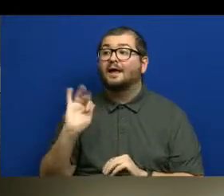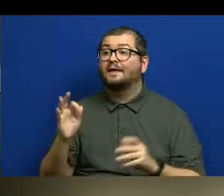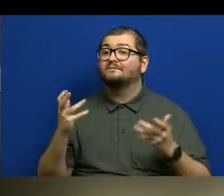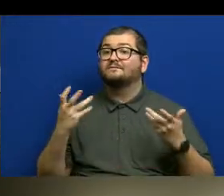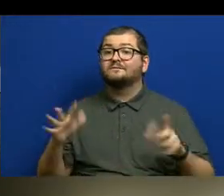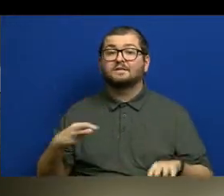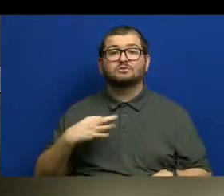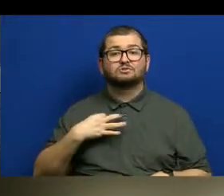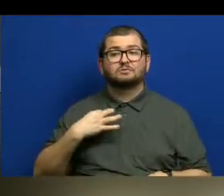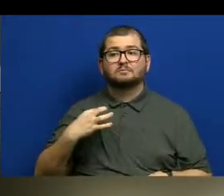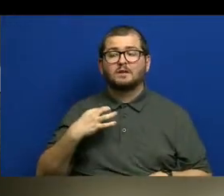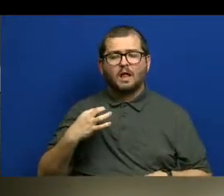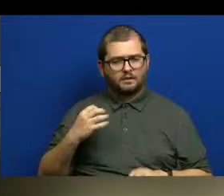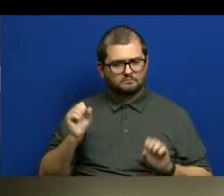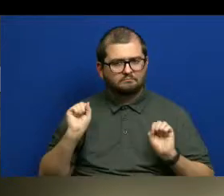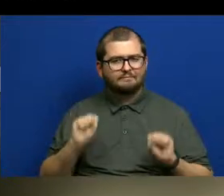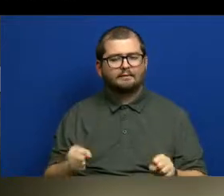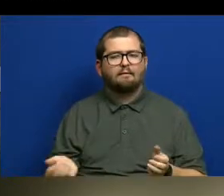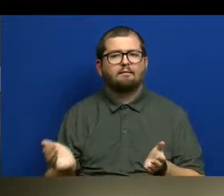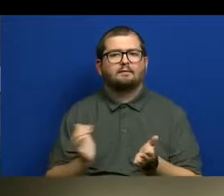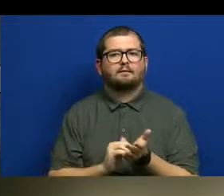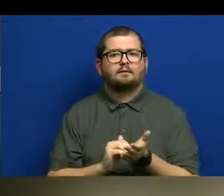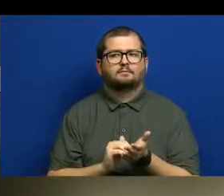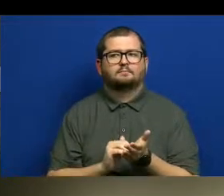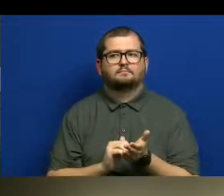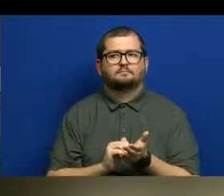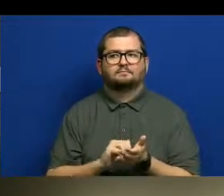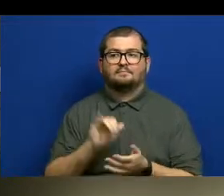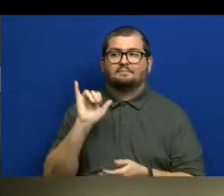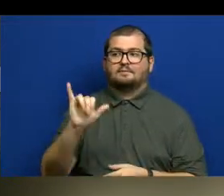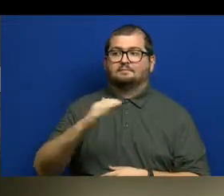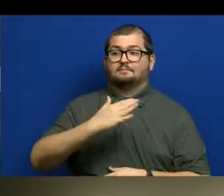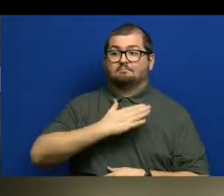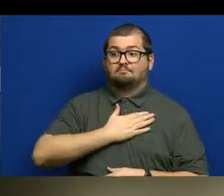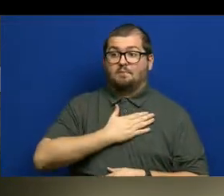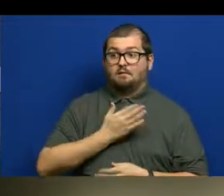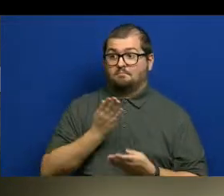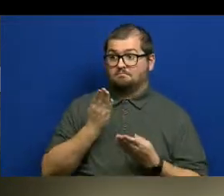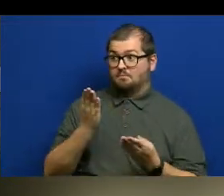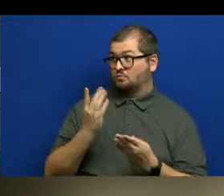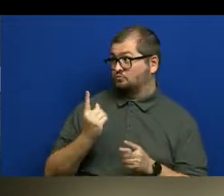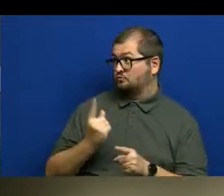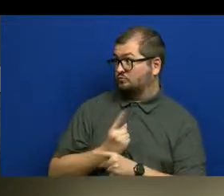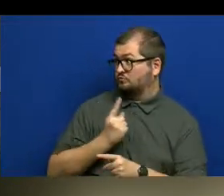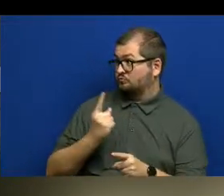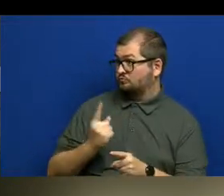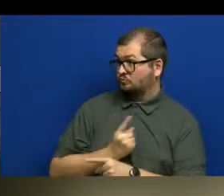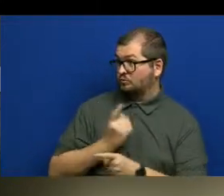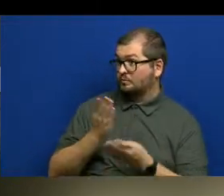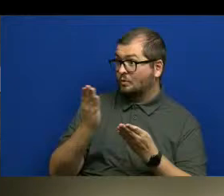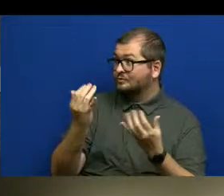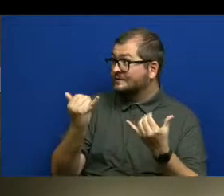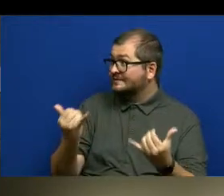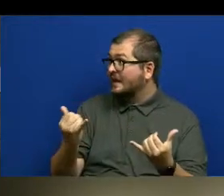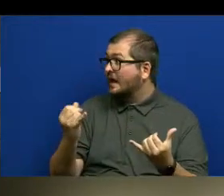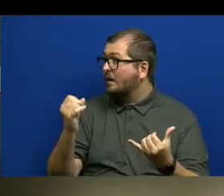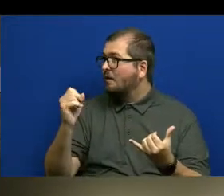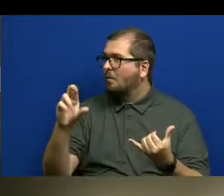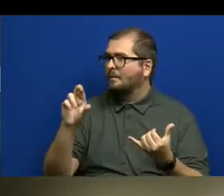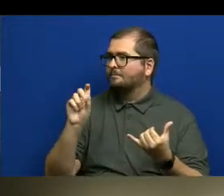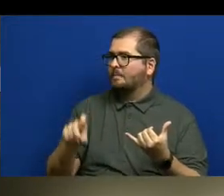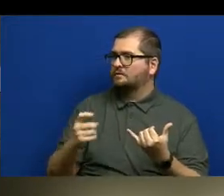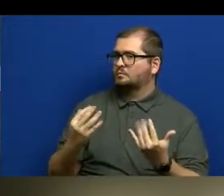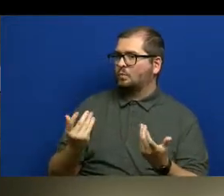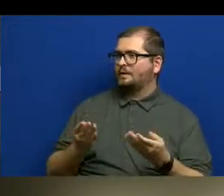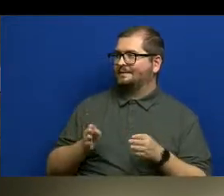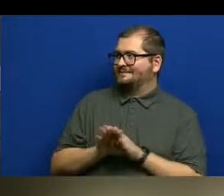applied is welcome to apply again. That's my motion. Is that an appropriate motion to make now, or does this need to happen in executive